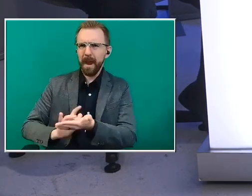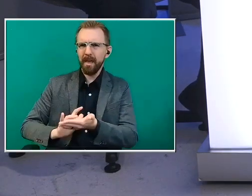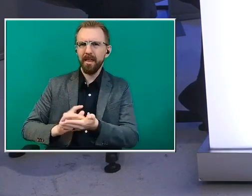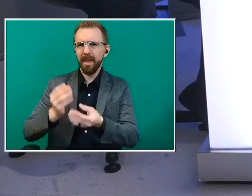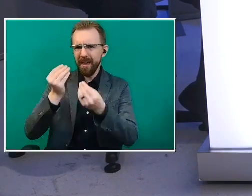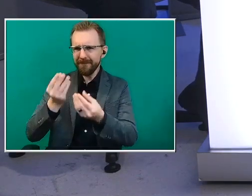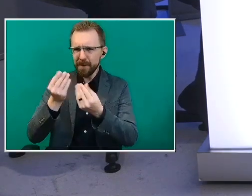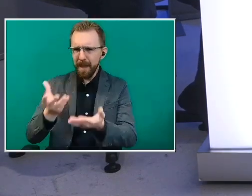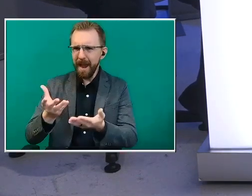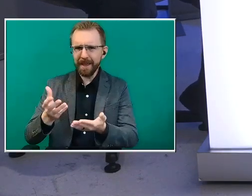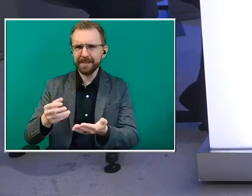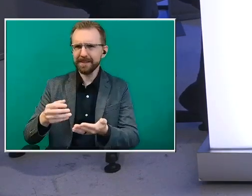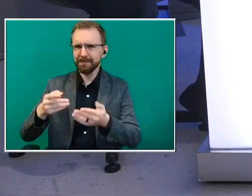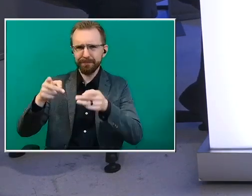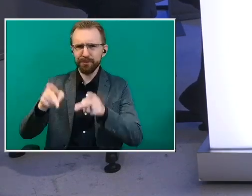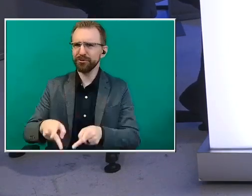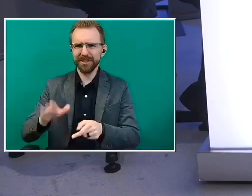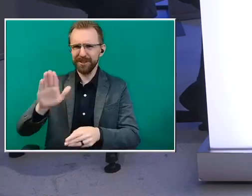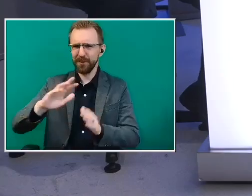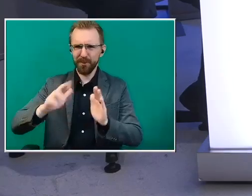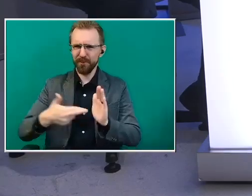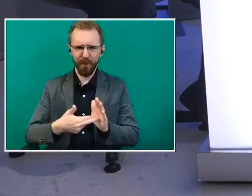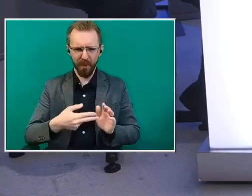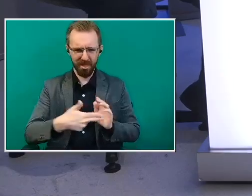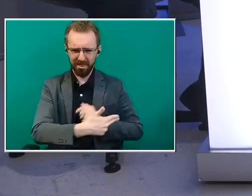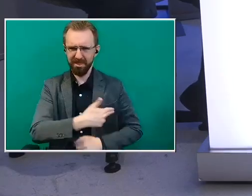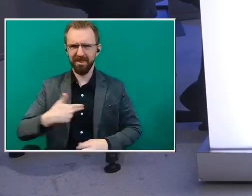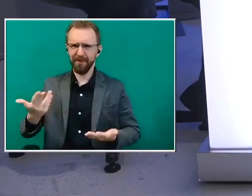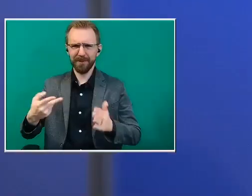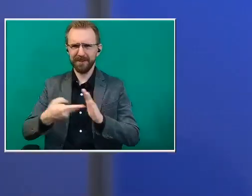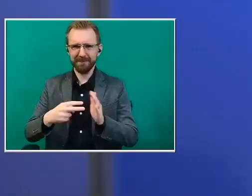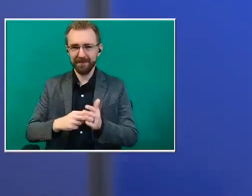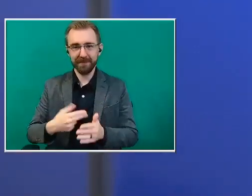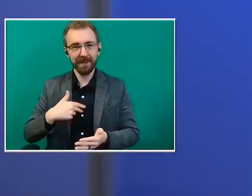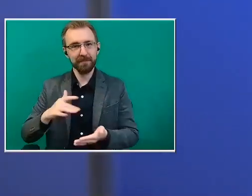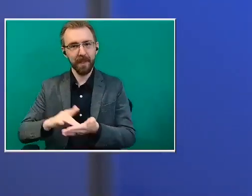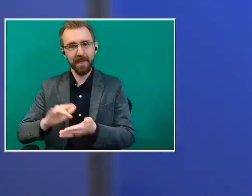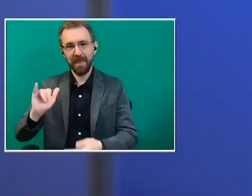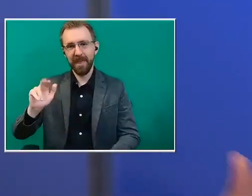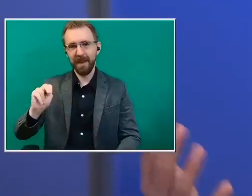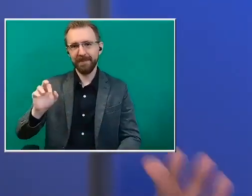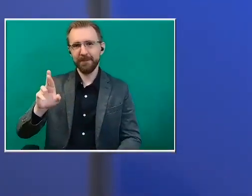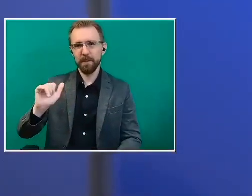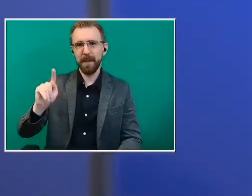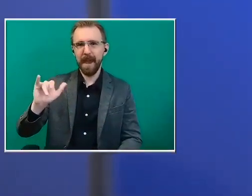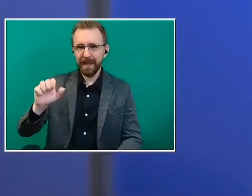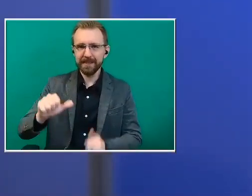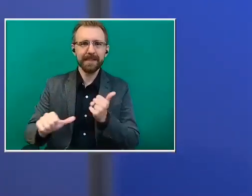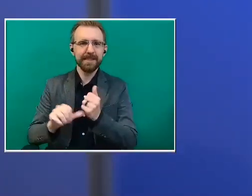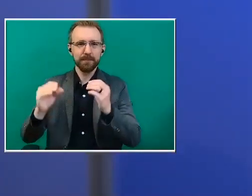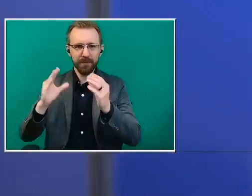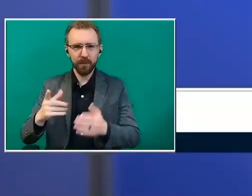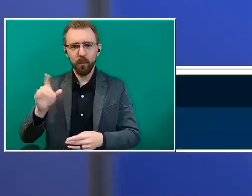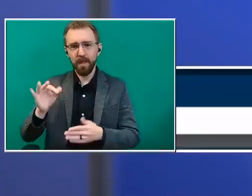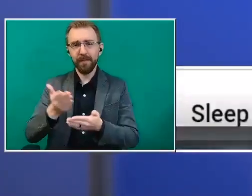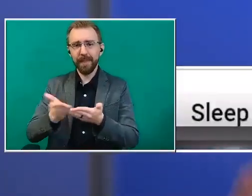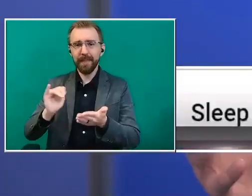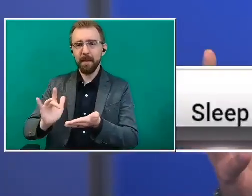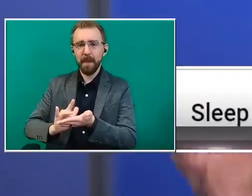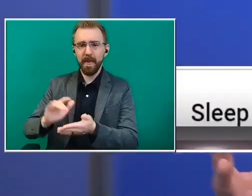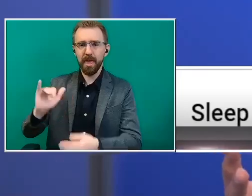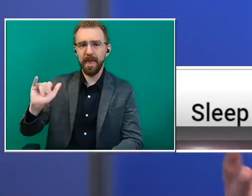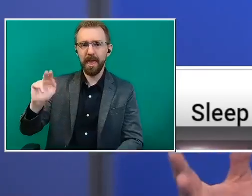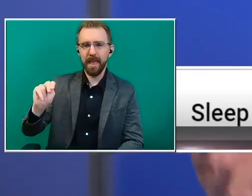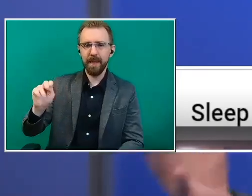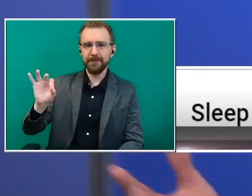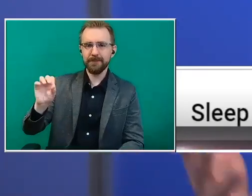do, right? Or doctor do, right? I'm a medical informatics assistant professor, and one of the things that medical informaticists do is really try